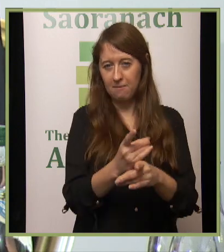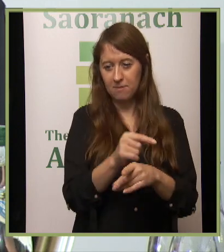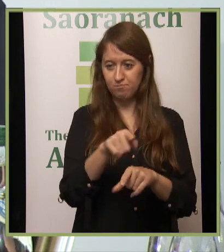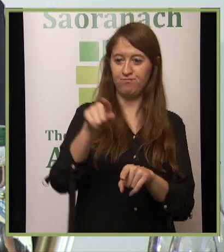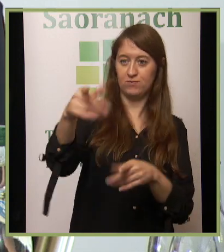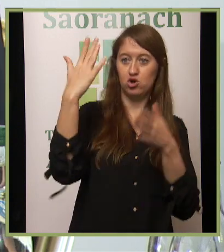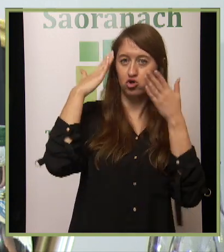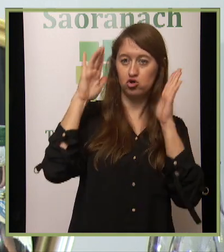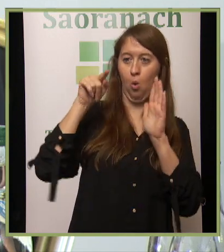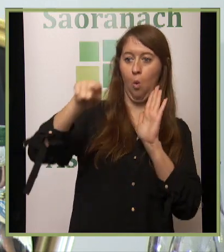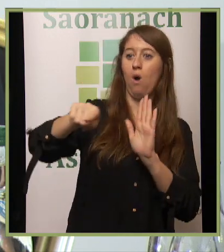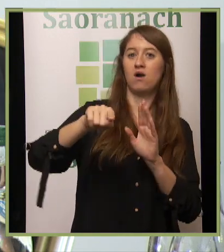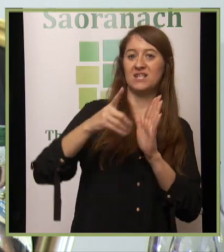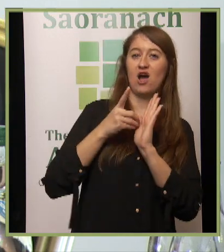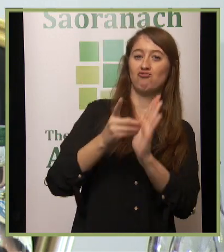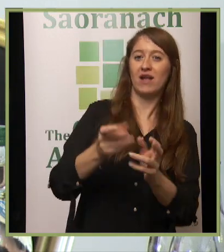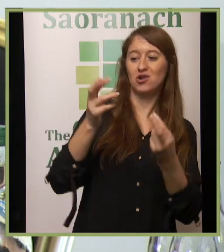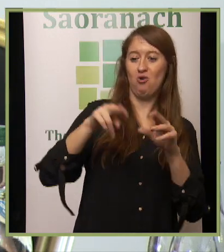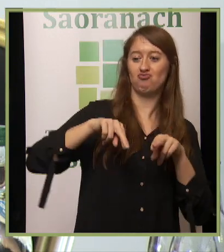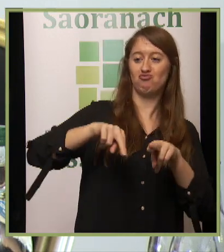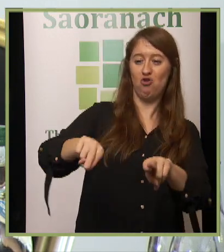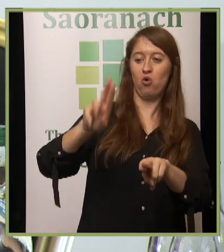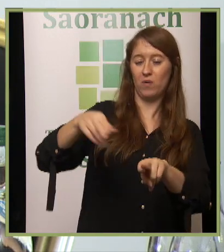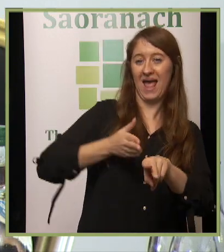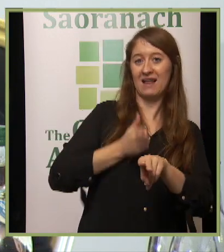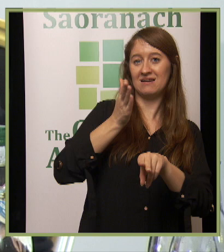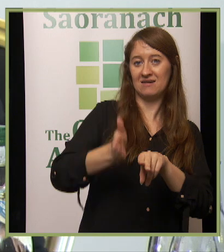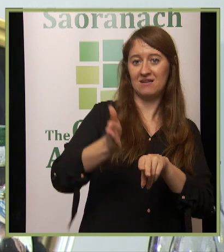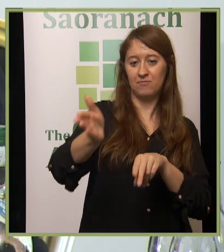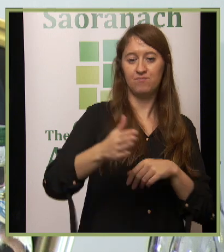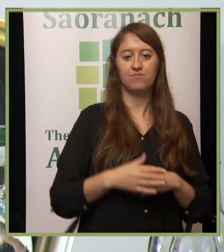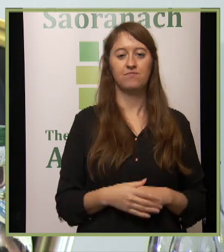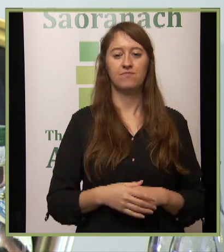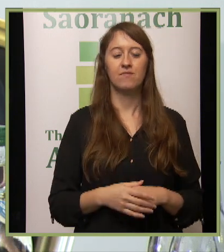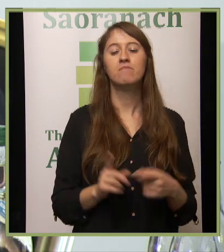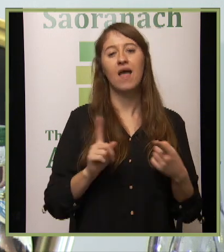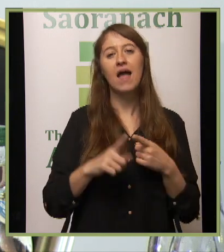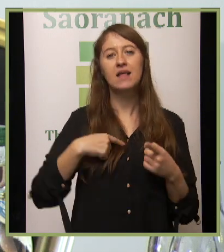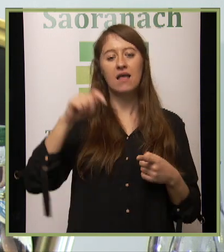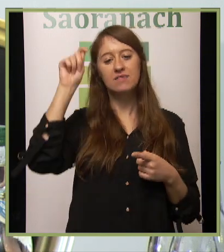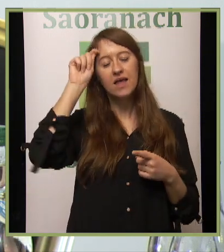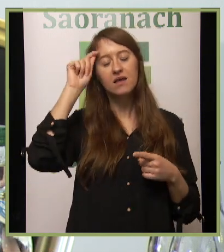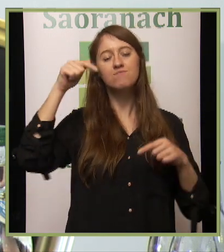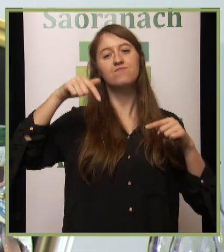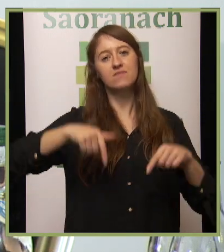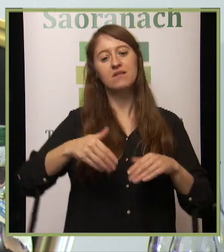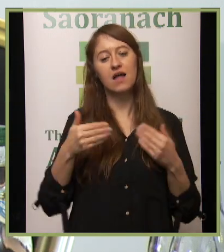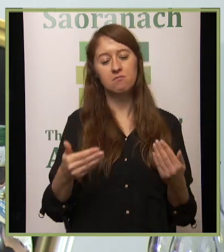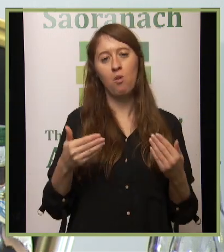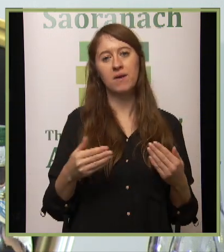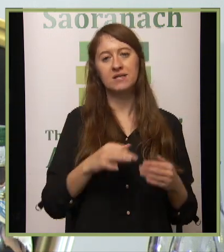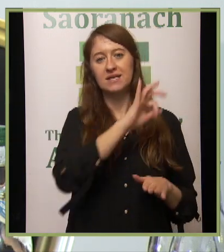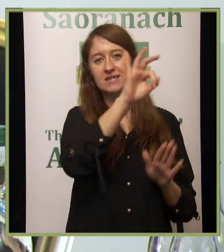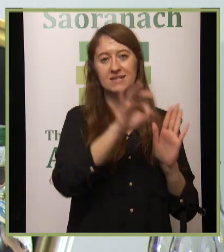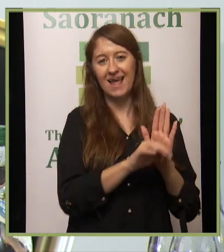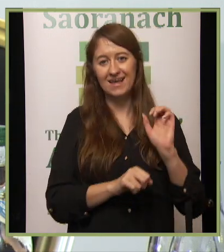that we can start going on. I also do think I think it's momentous that the state, who's